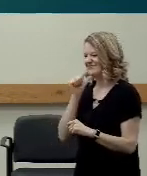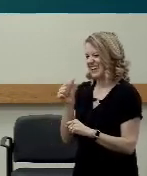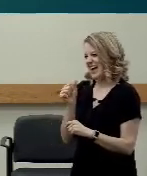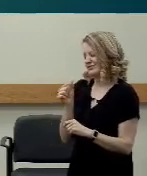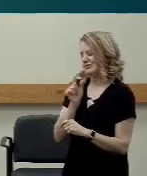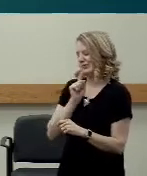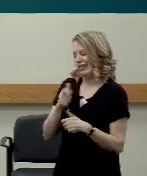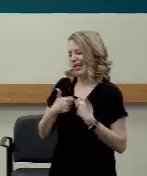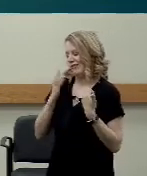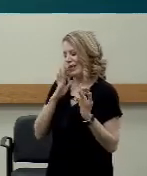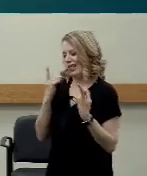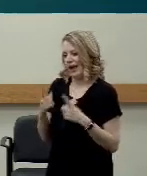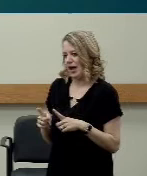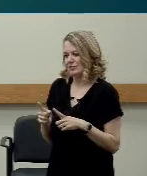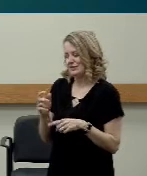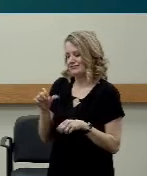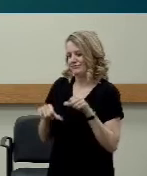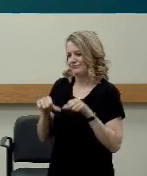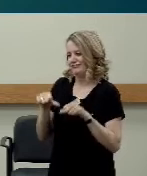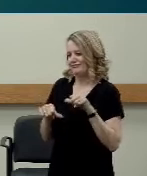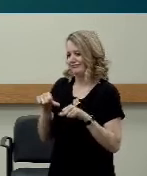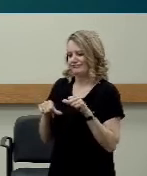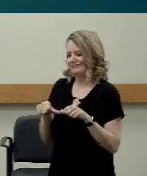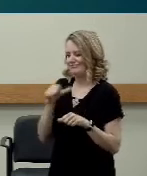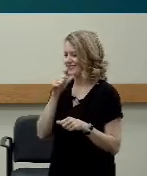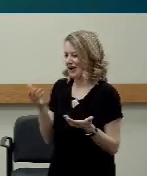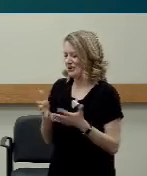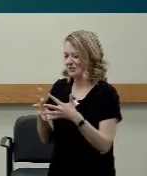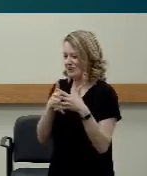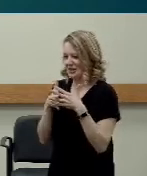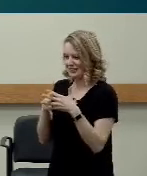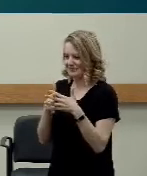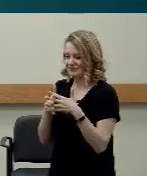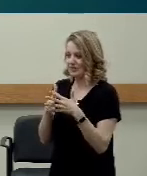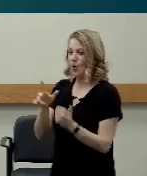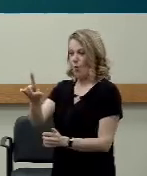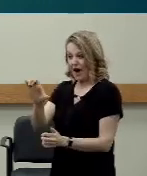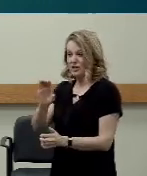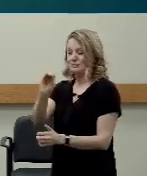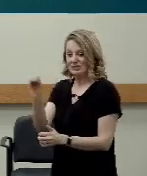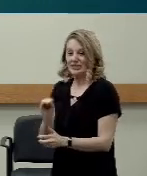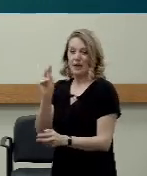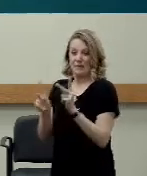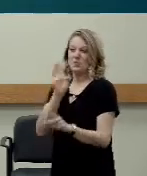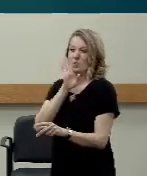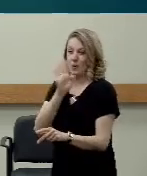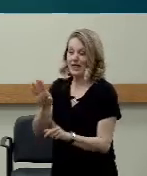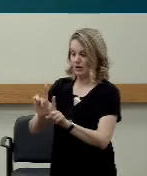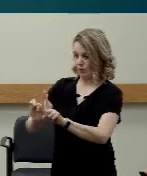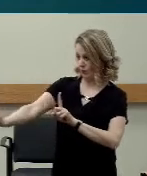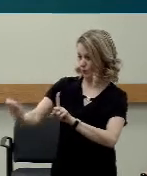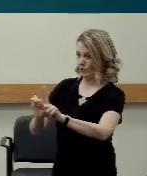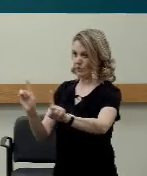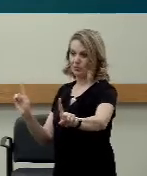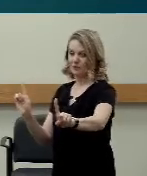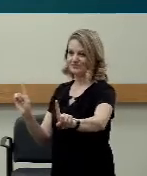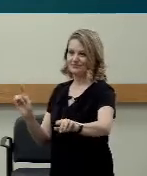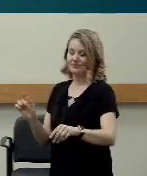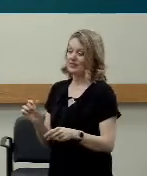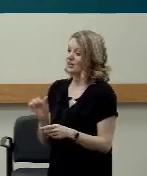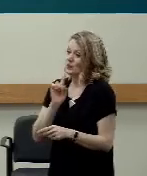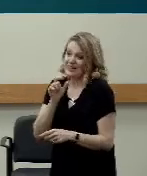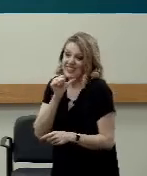realistic in our society, and 100% compliance was not figured into the predictive